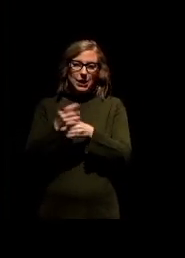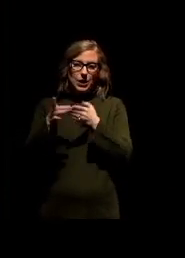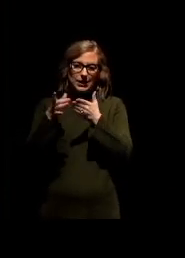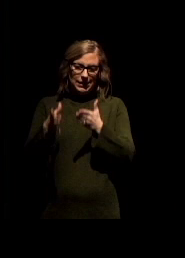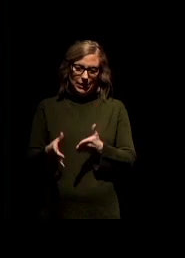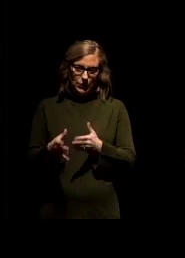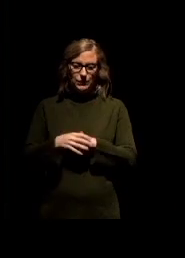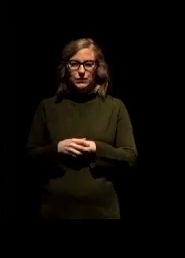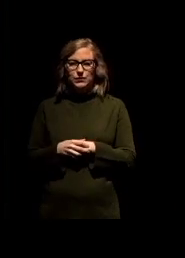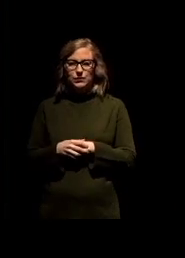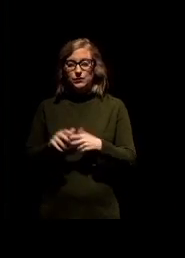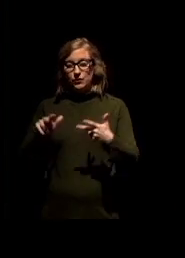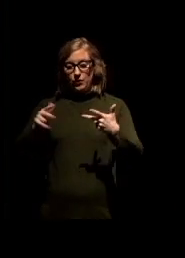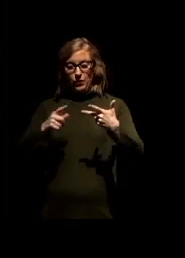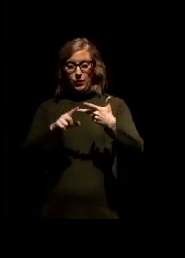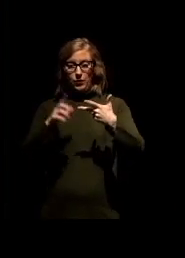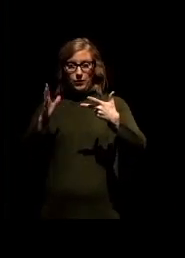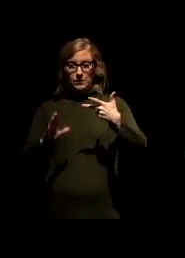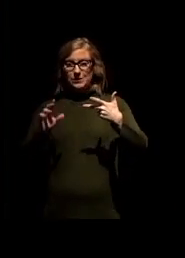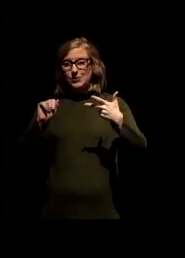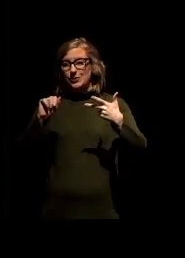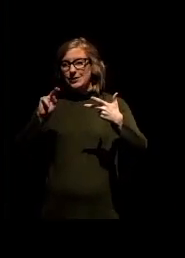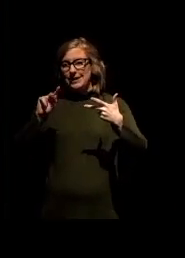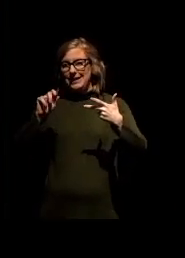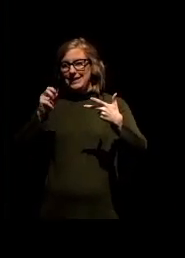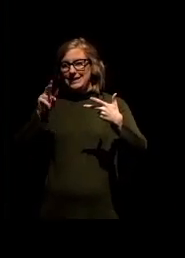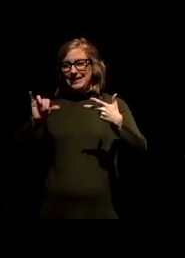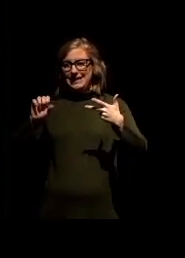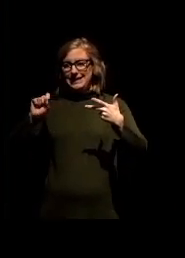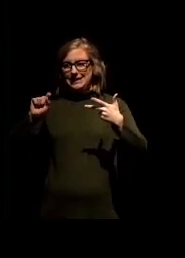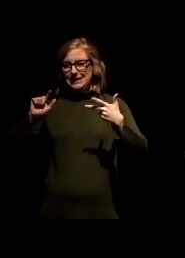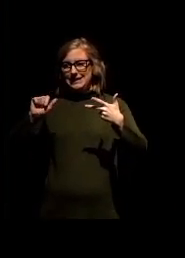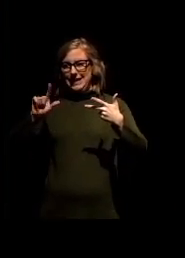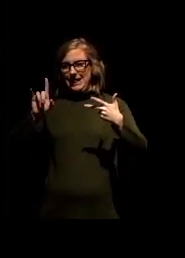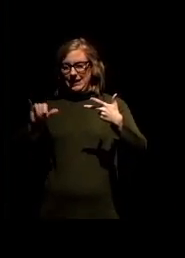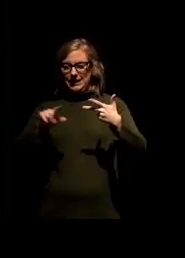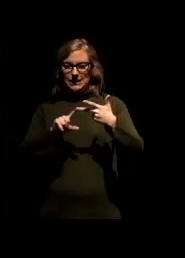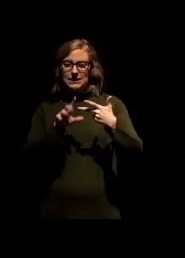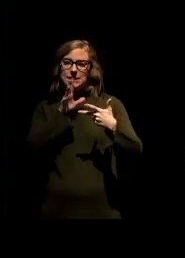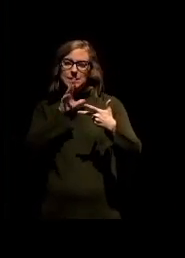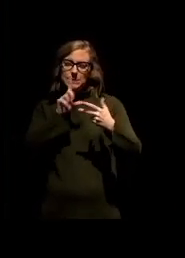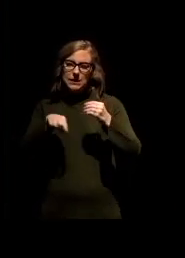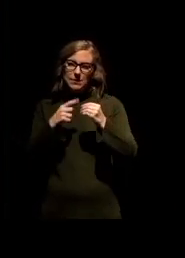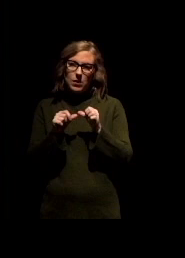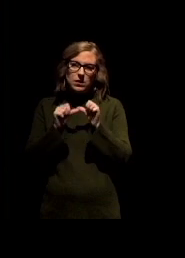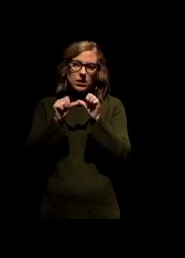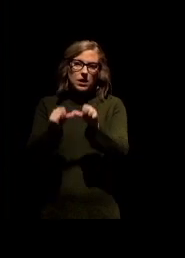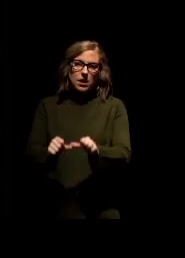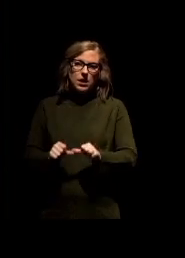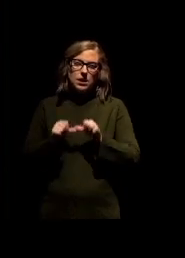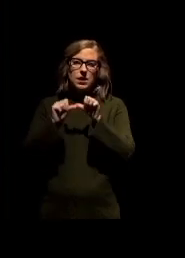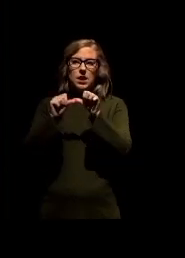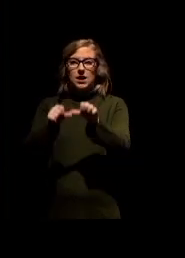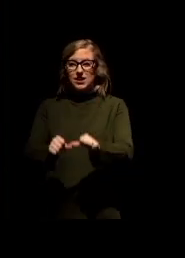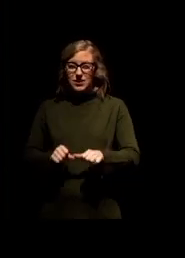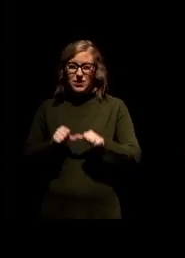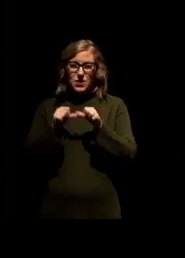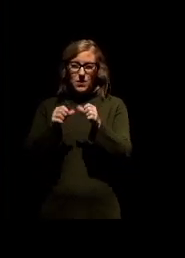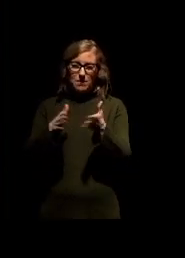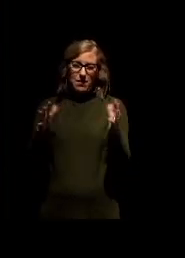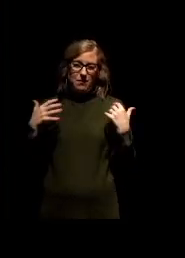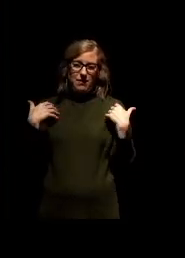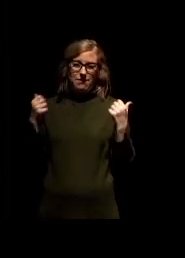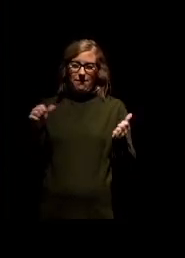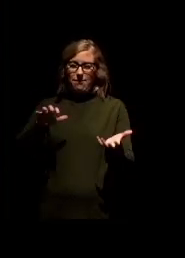Our third presenter today will be Dr. Anthony Stately, speaking on an ongoing syndemic, the impact of public health crisis